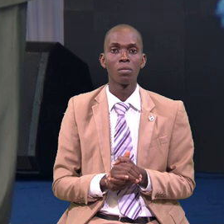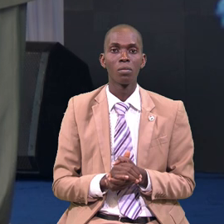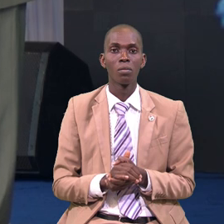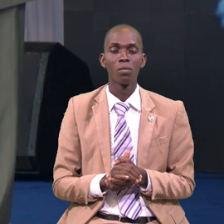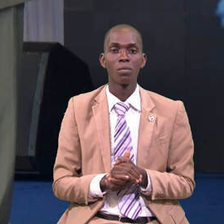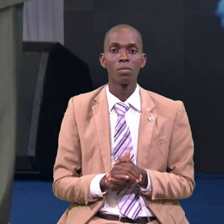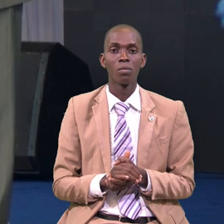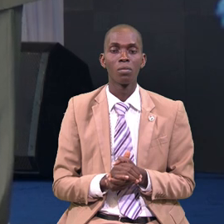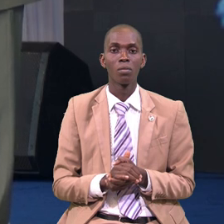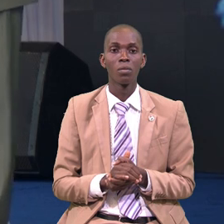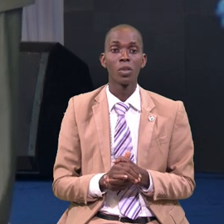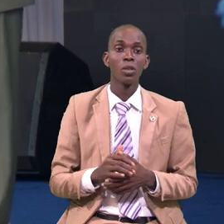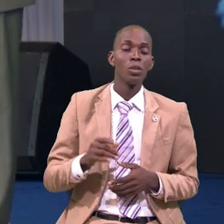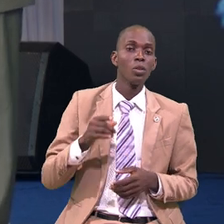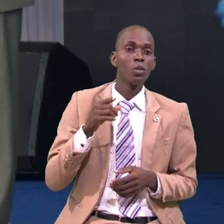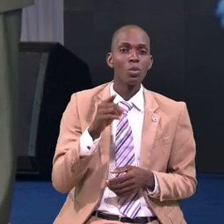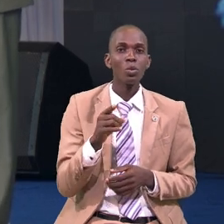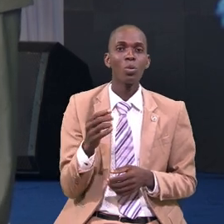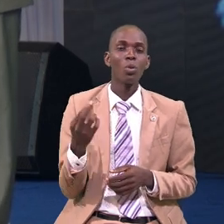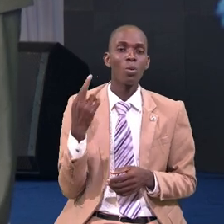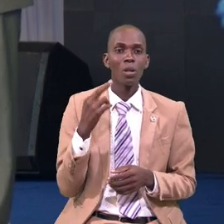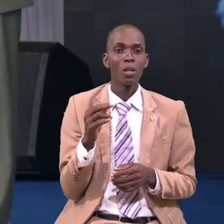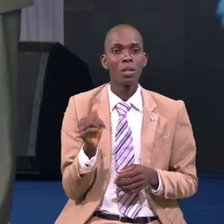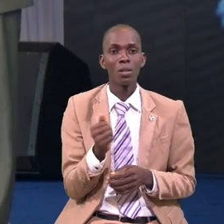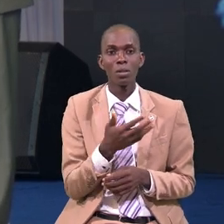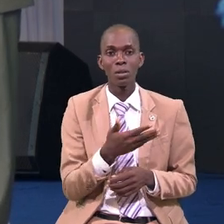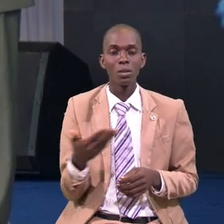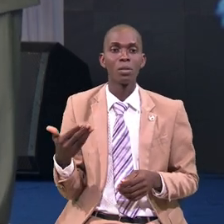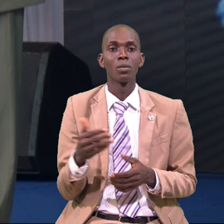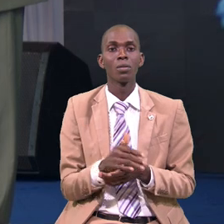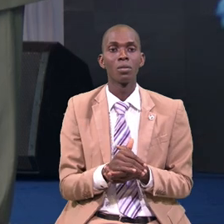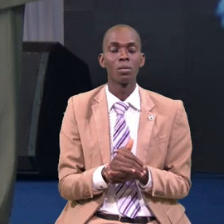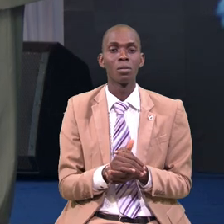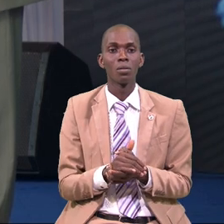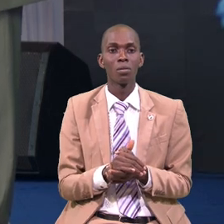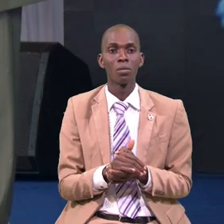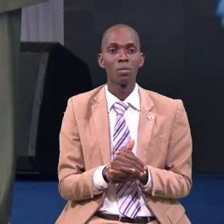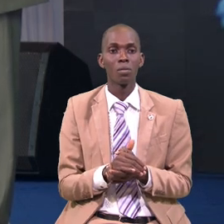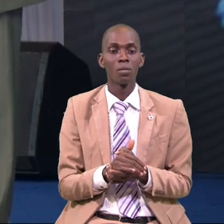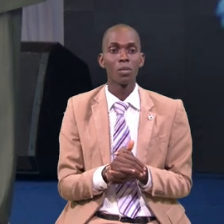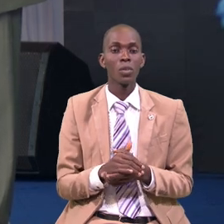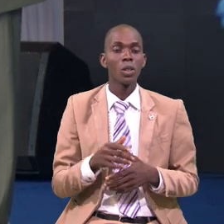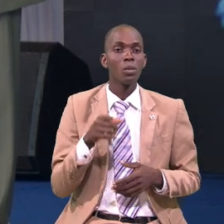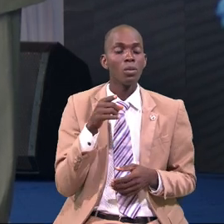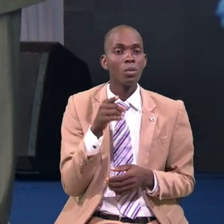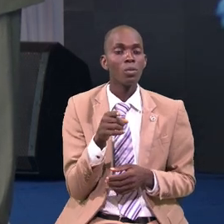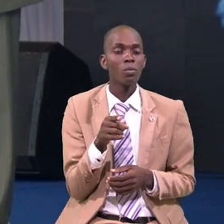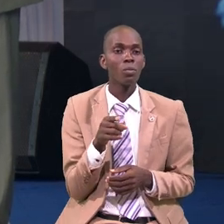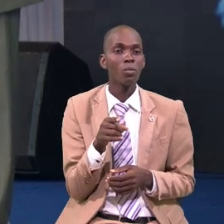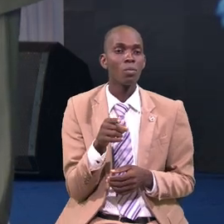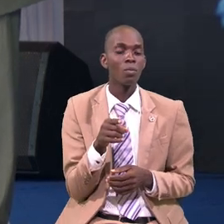You were at enmity with God. You are black. He